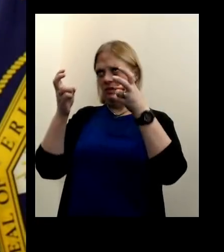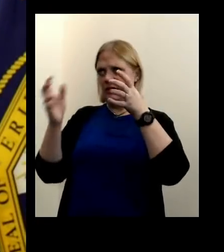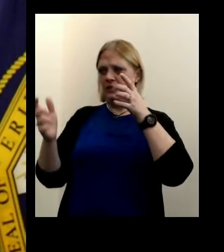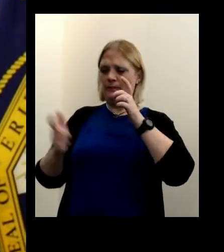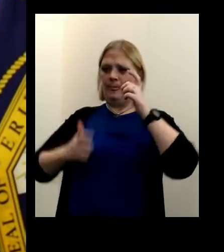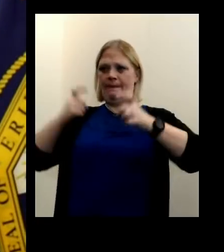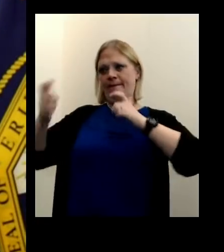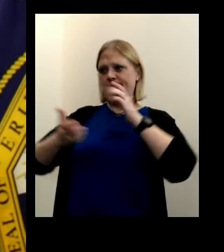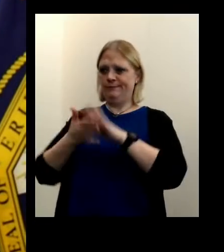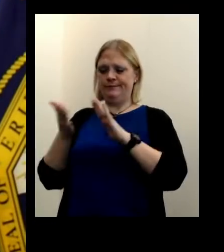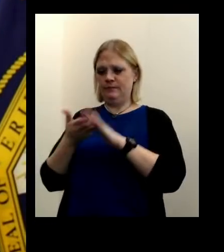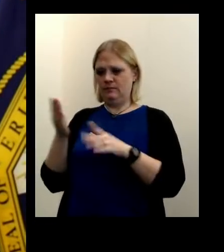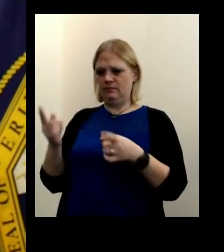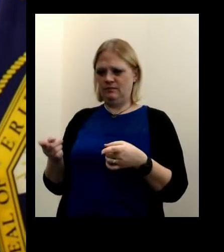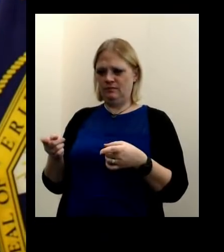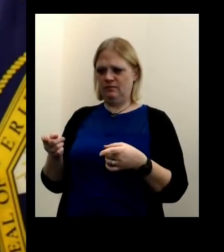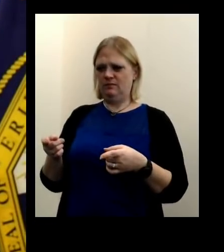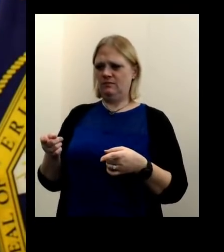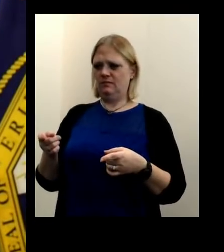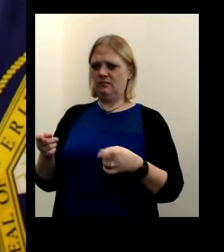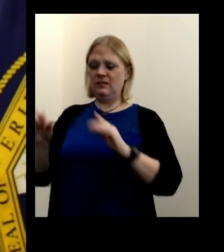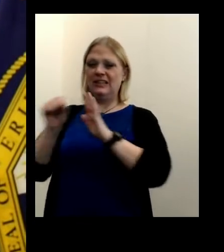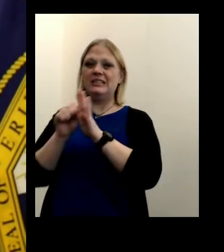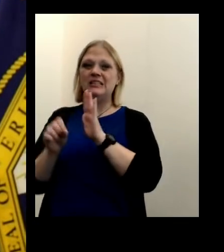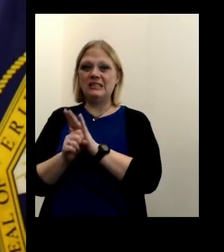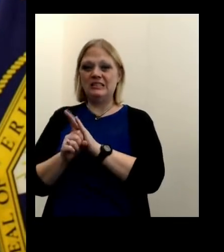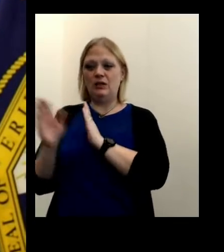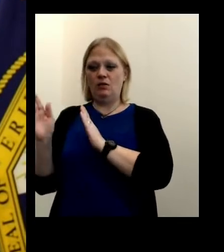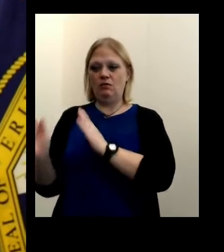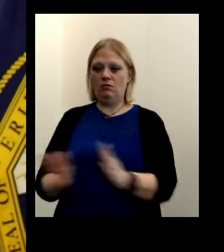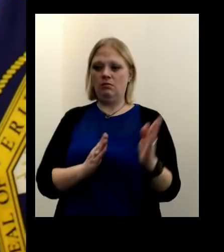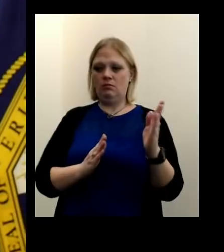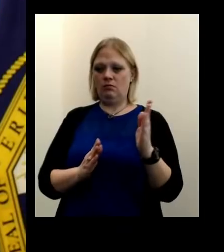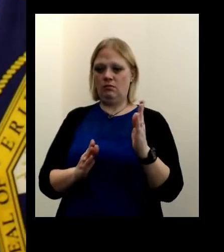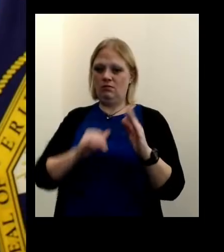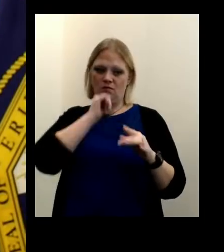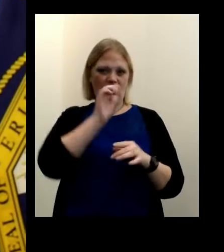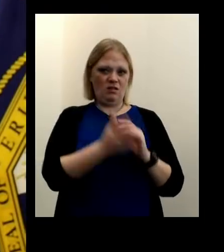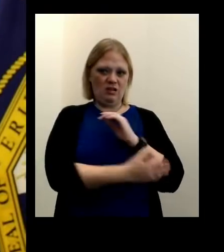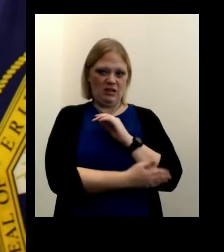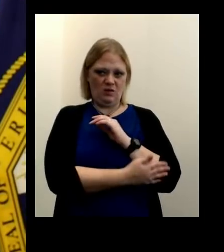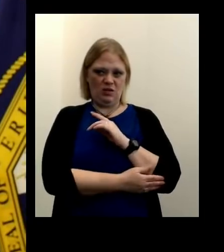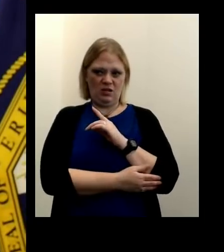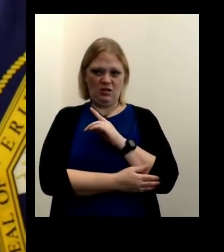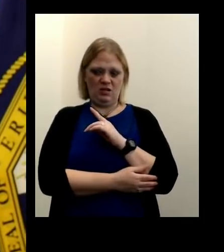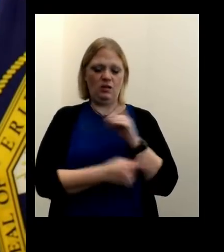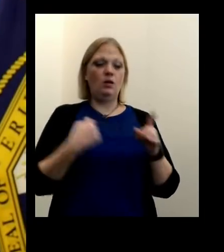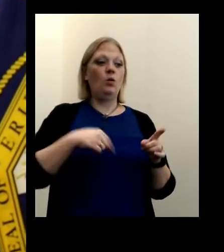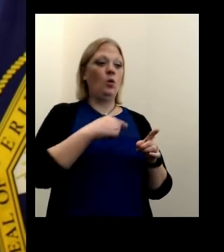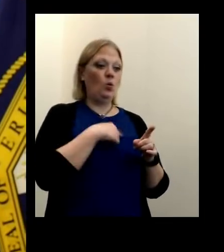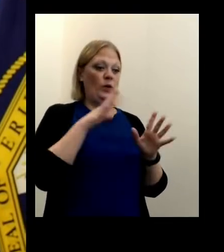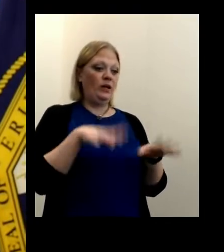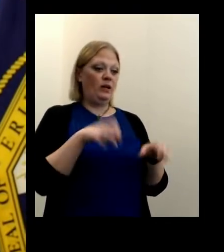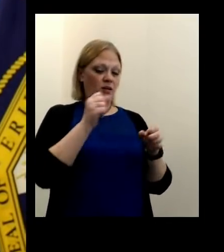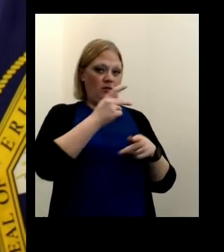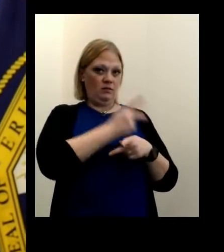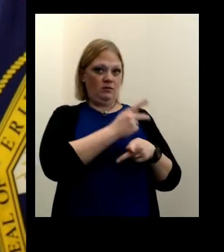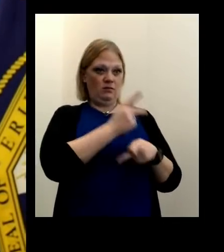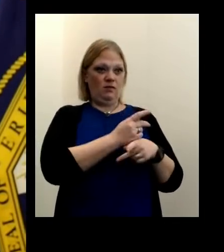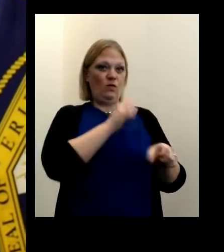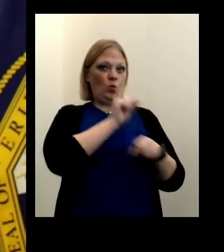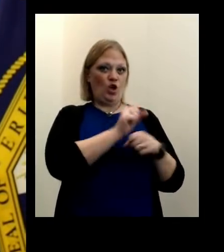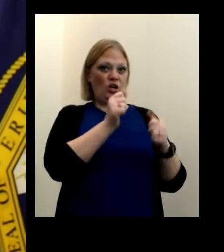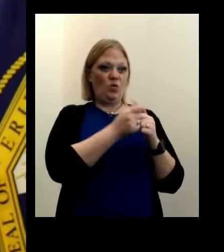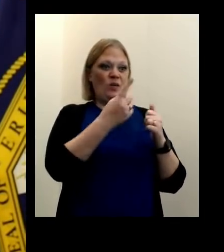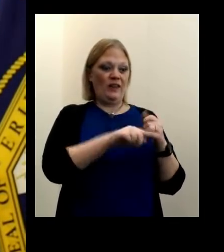operations, it's about, the state is the one that organizes the field hospitals, not the county so much? We are in charge of working with them, but in the